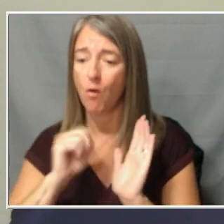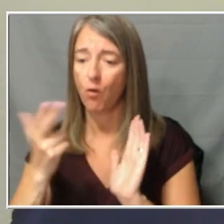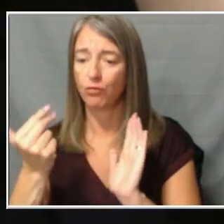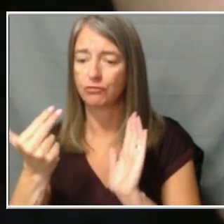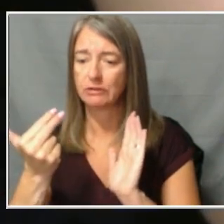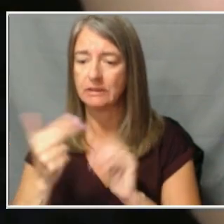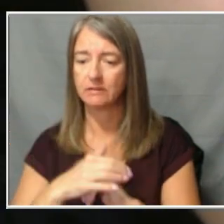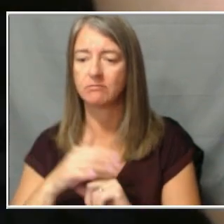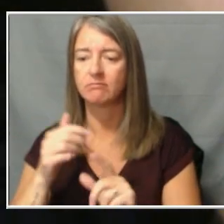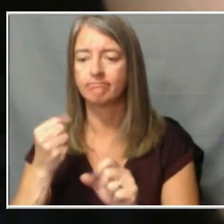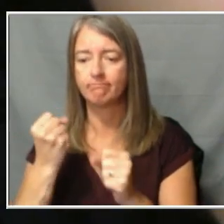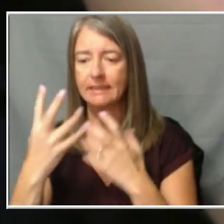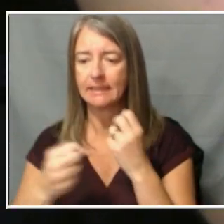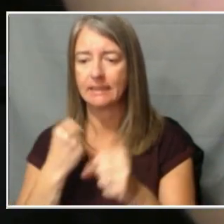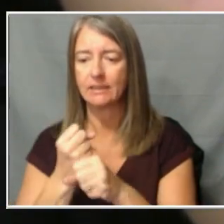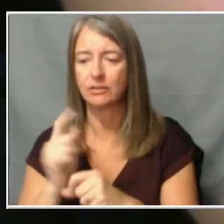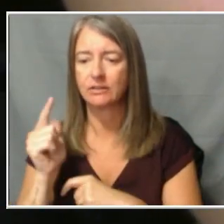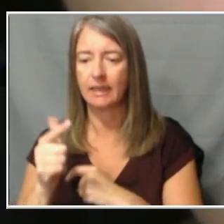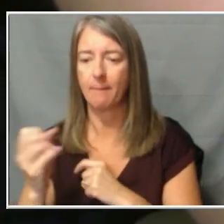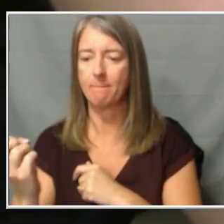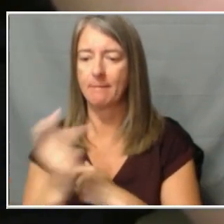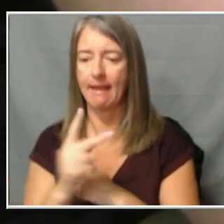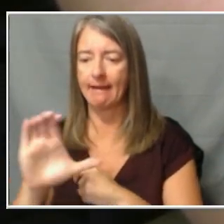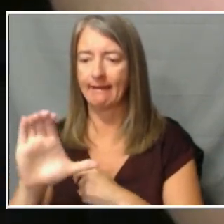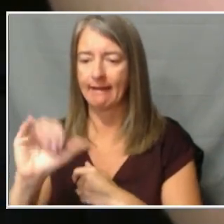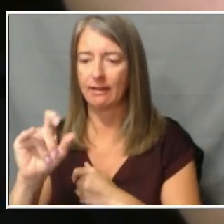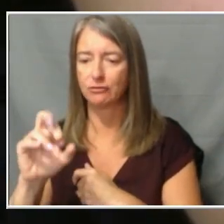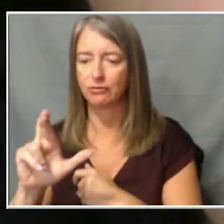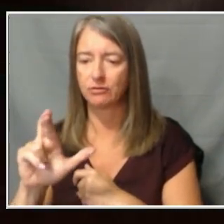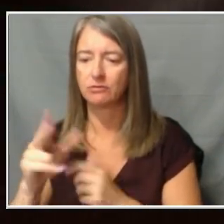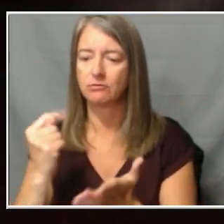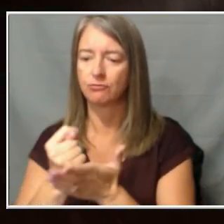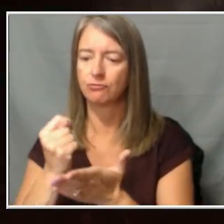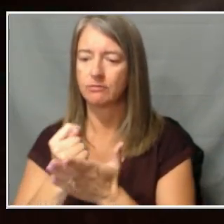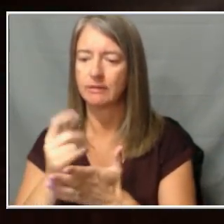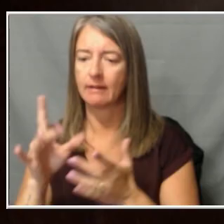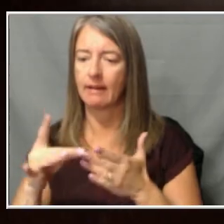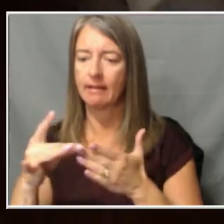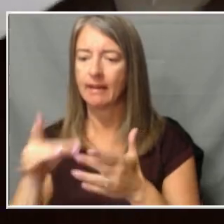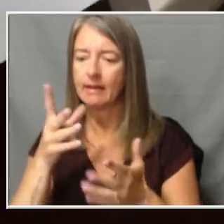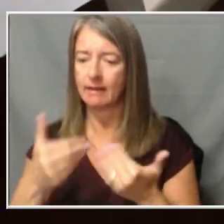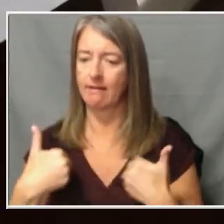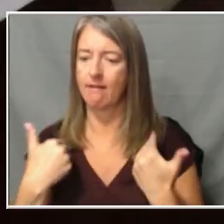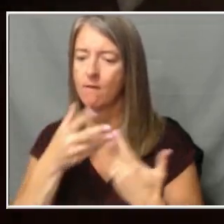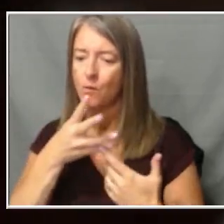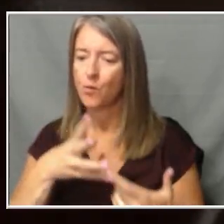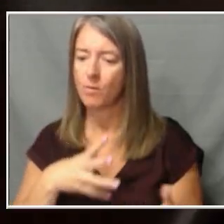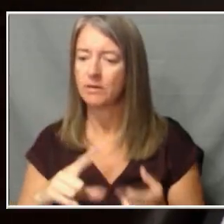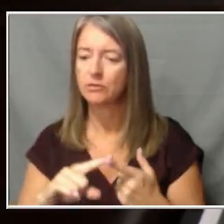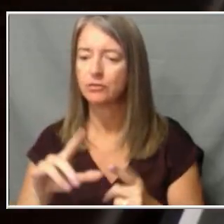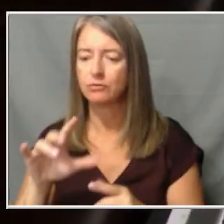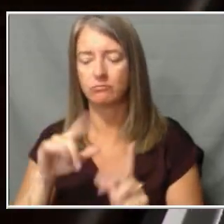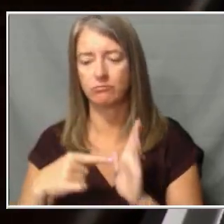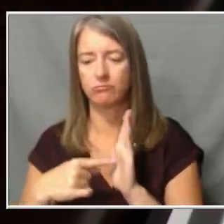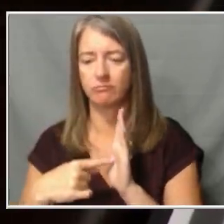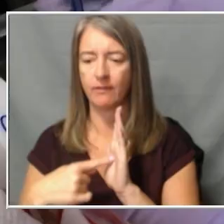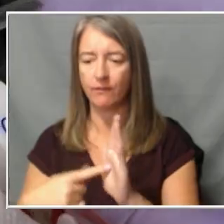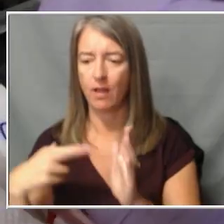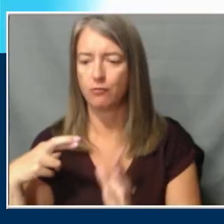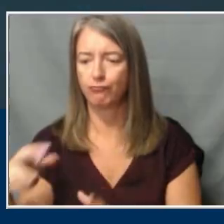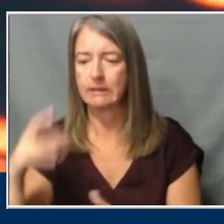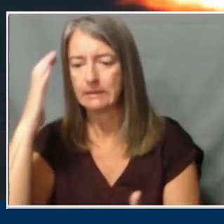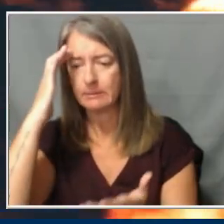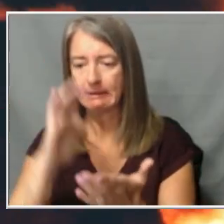old. Years later, the cancer came back. Coming up, the treatment that led a young woman to stay true to her religious